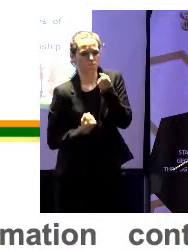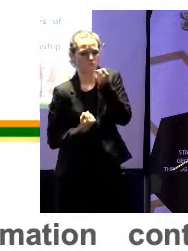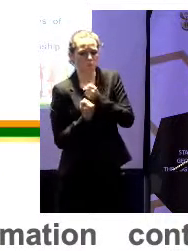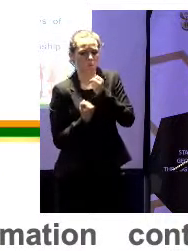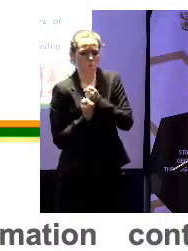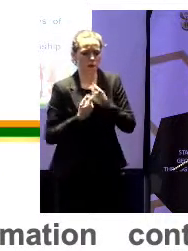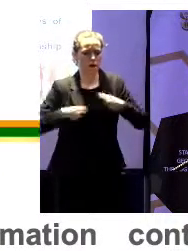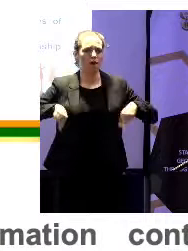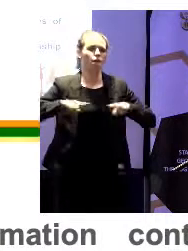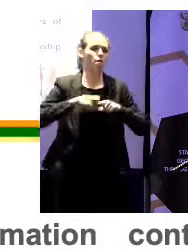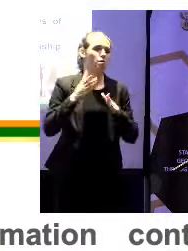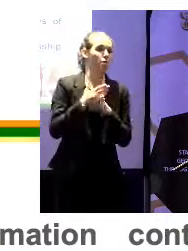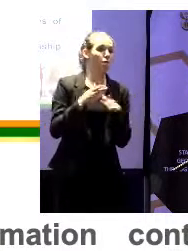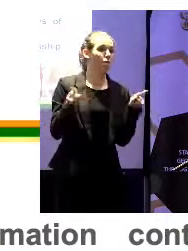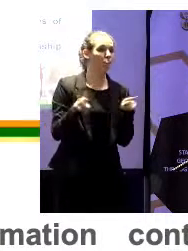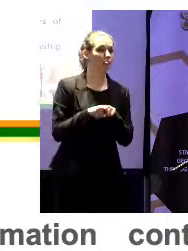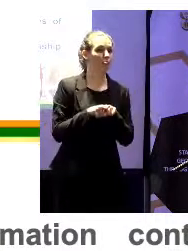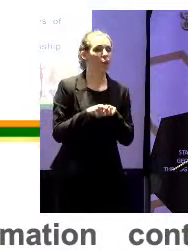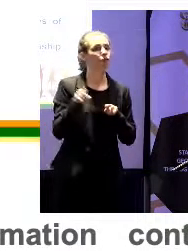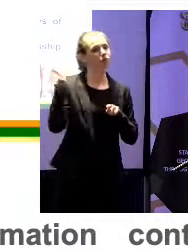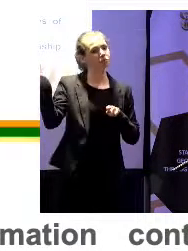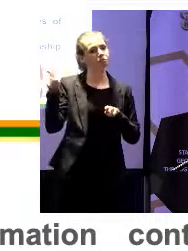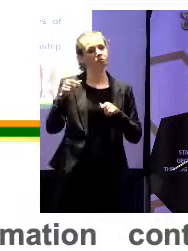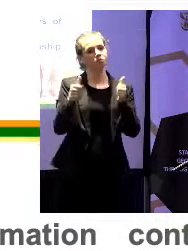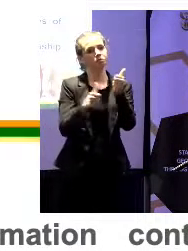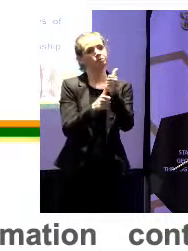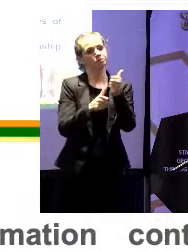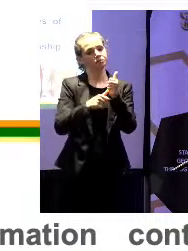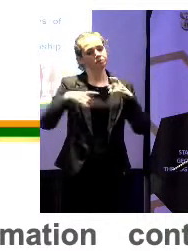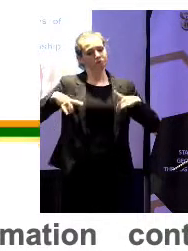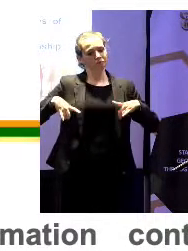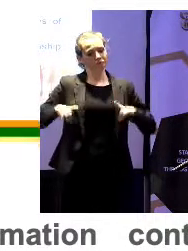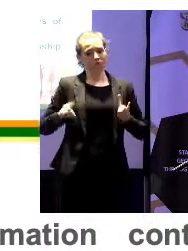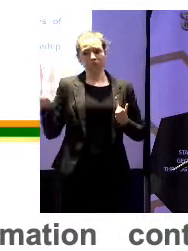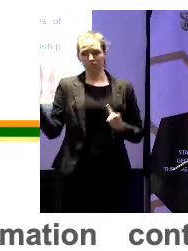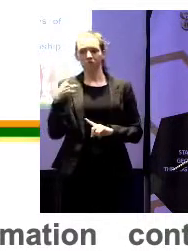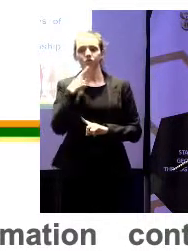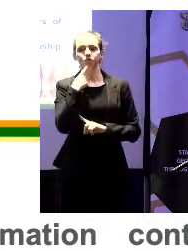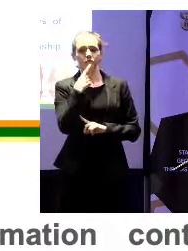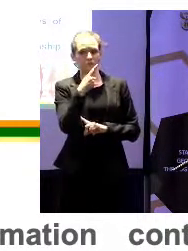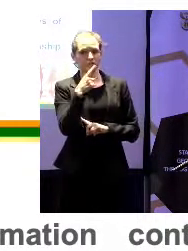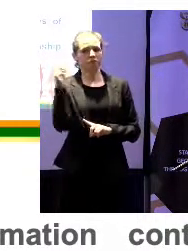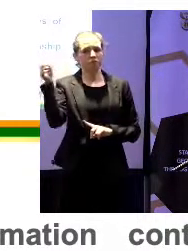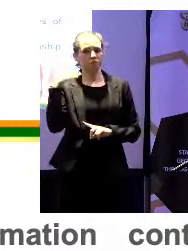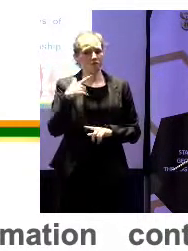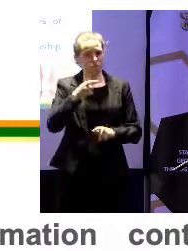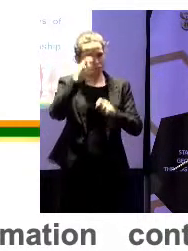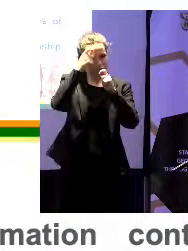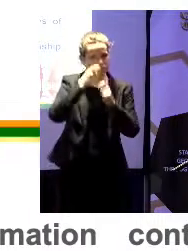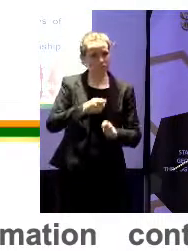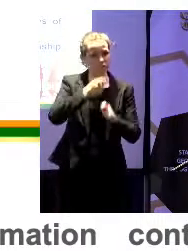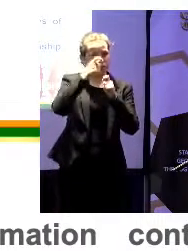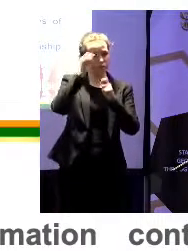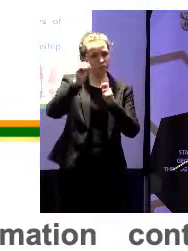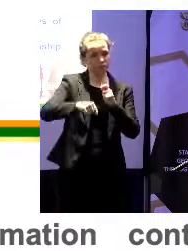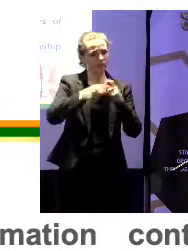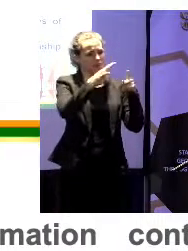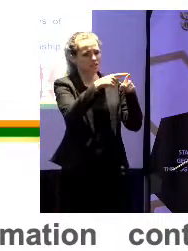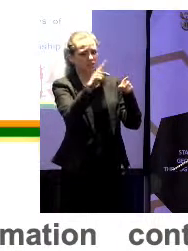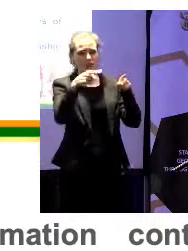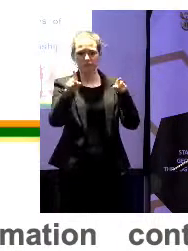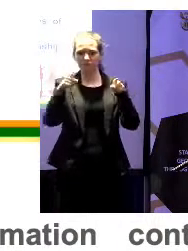very eloquently by our deputy chairperson, who went to lengths to acknowledge the different institutions that